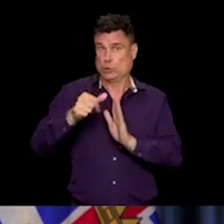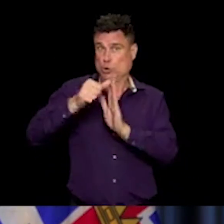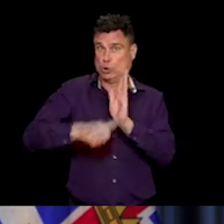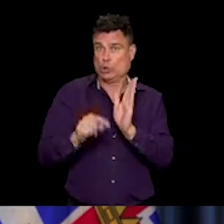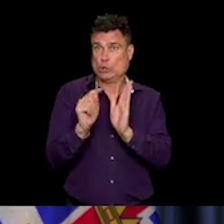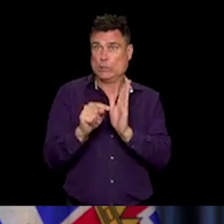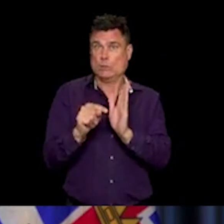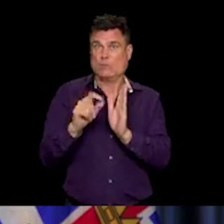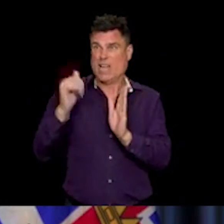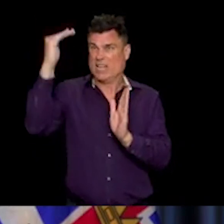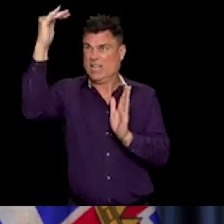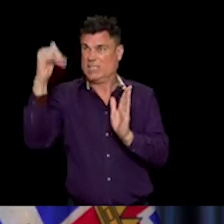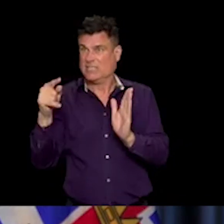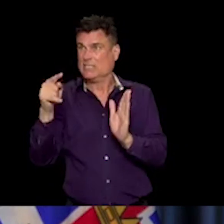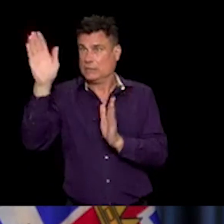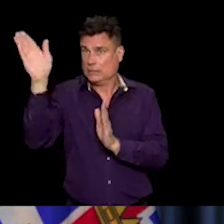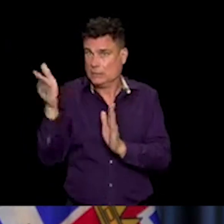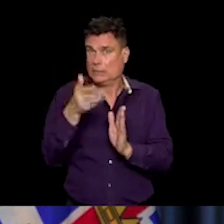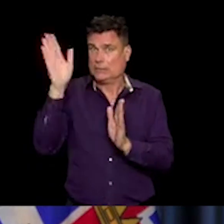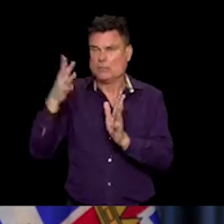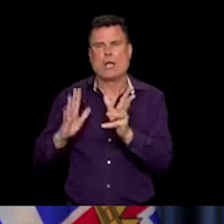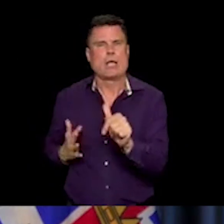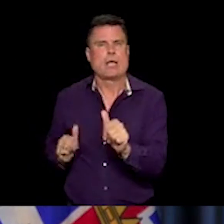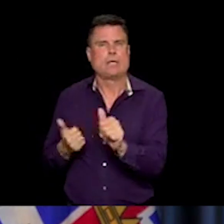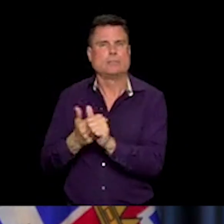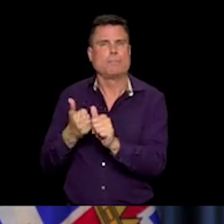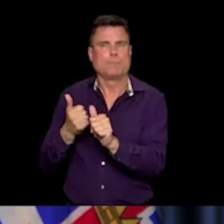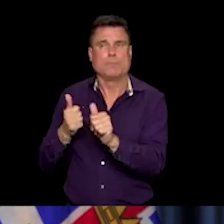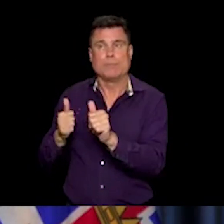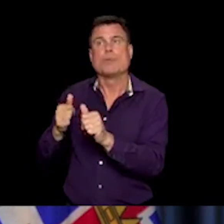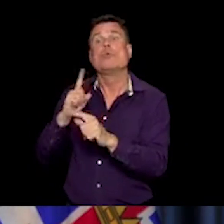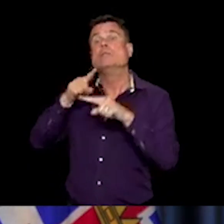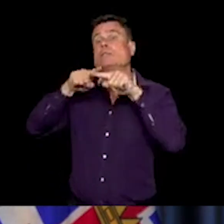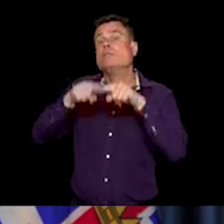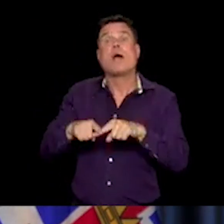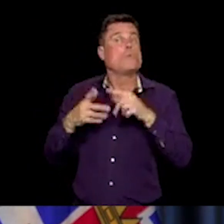resumed in 49 sites across 5 regional health authorities and the Provincial Health